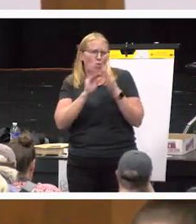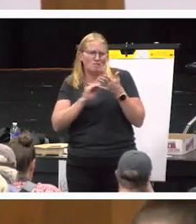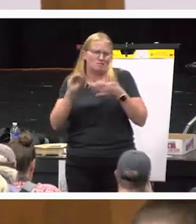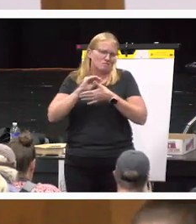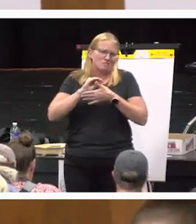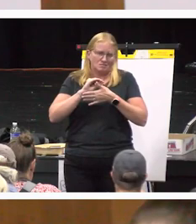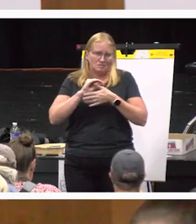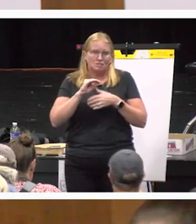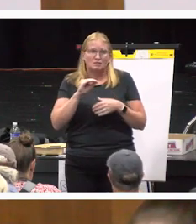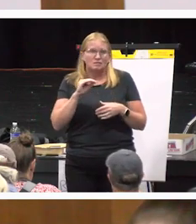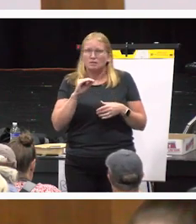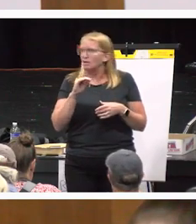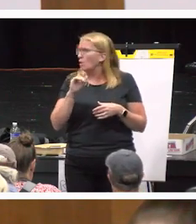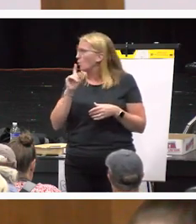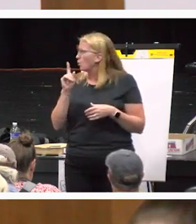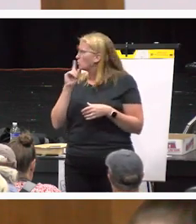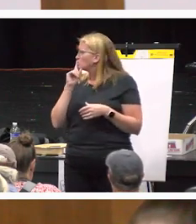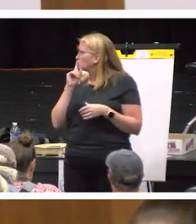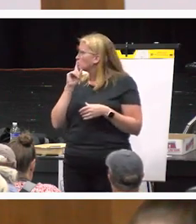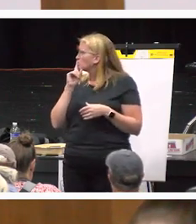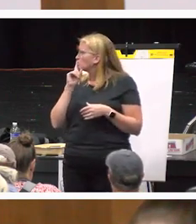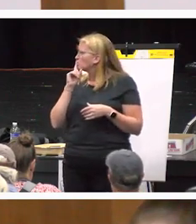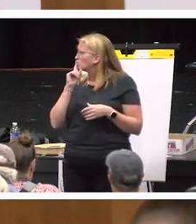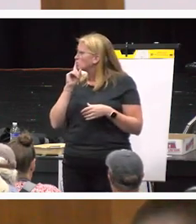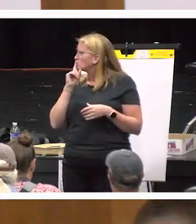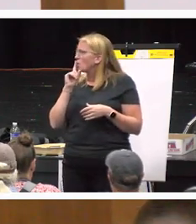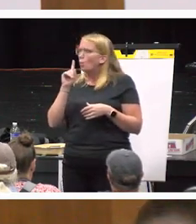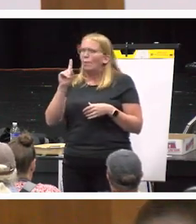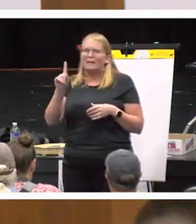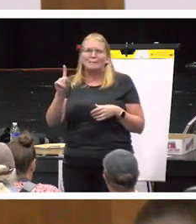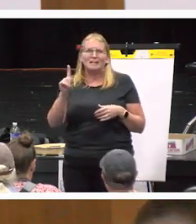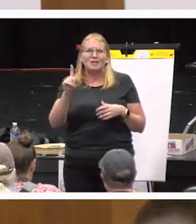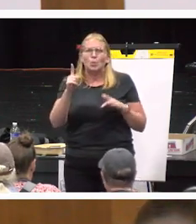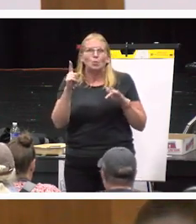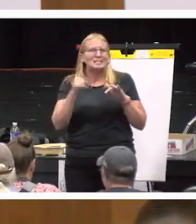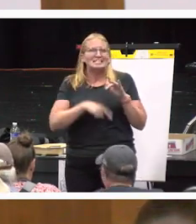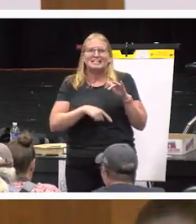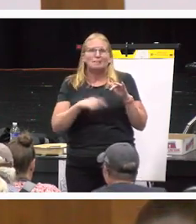I'd love to give, oh, wait a minute. We skipped a whole section.